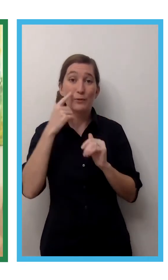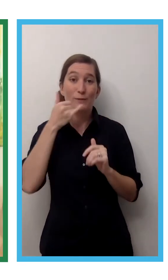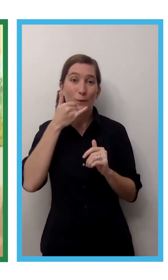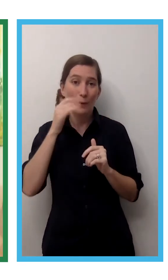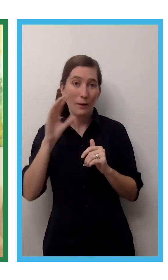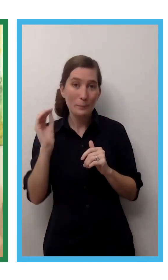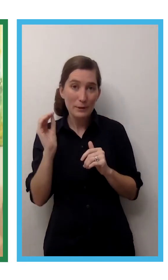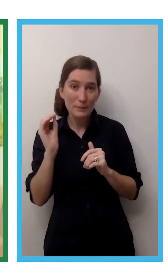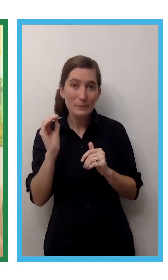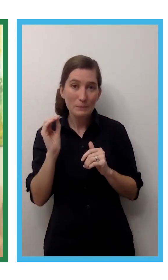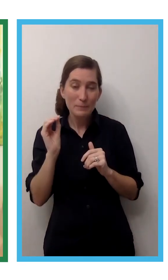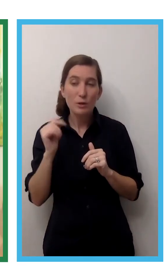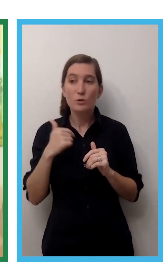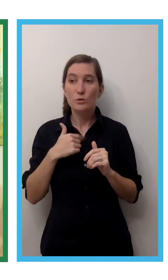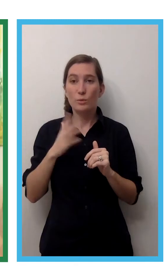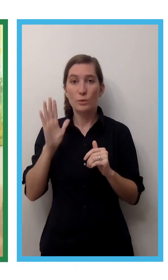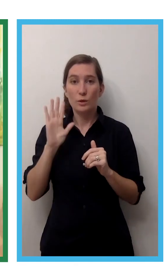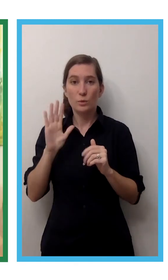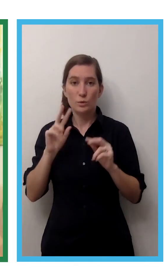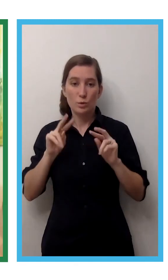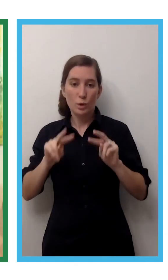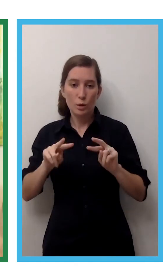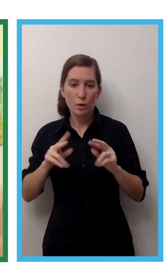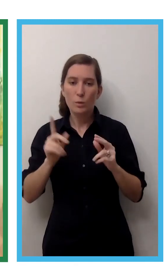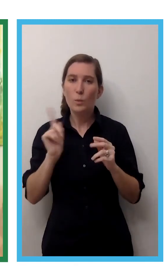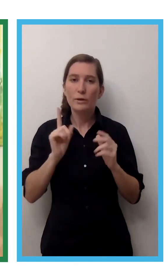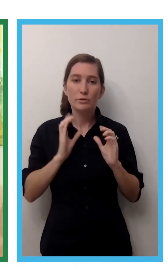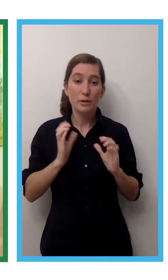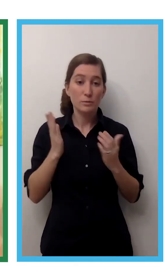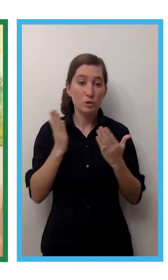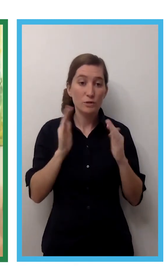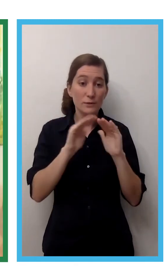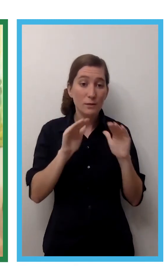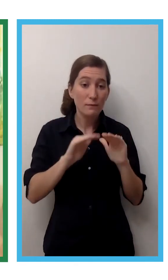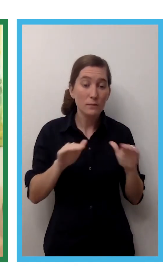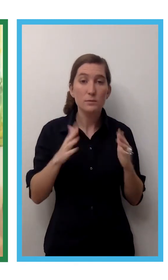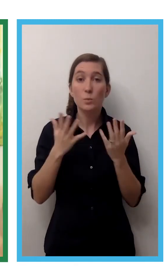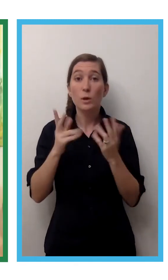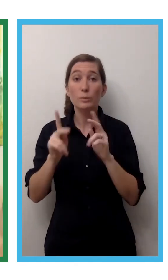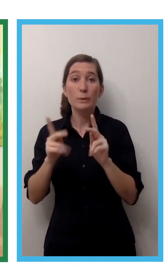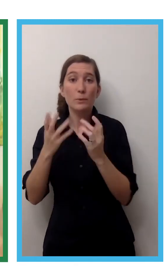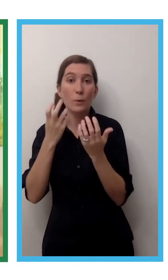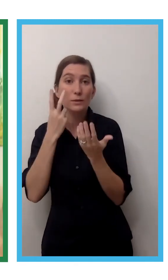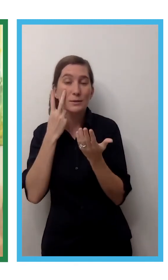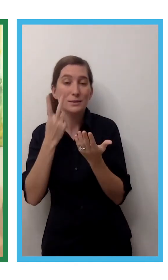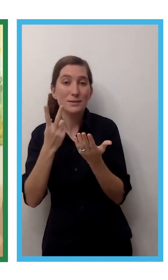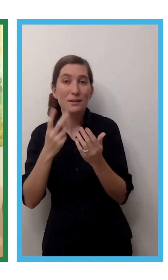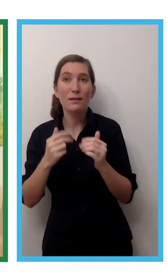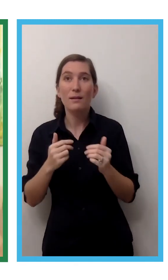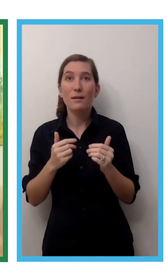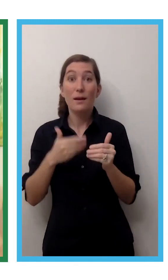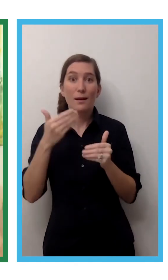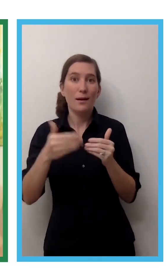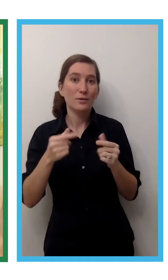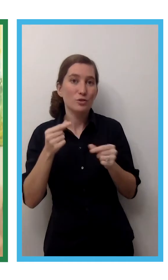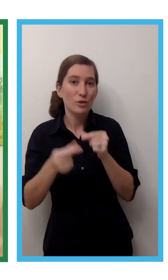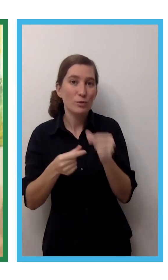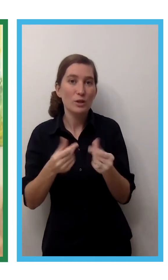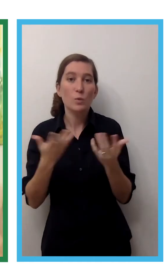service levels and what do people want to see, but also what do they want next generation in terms of services. I also worked for a